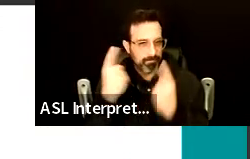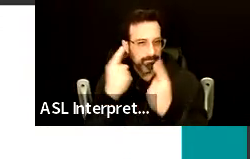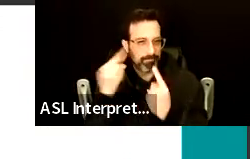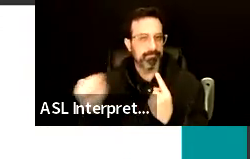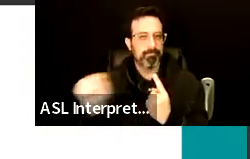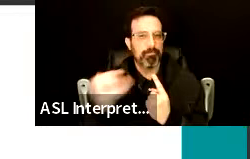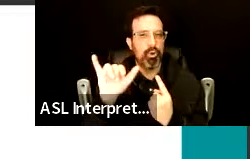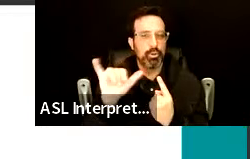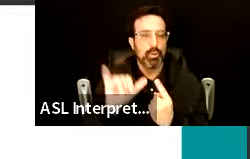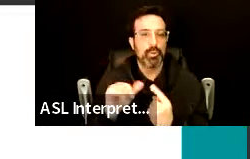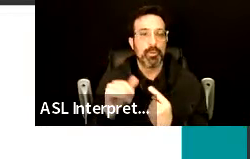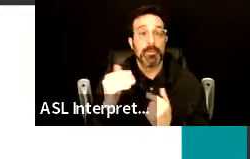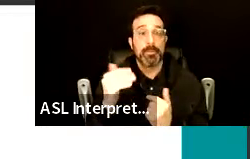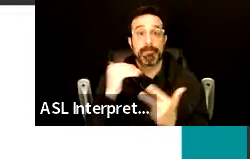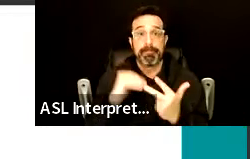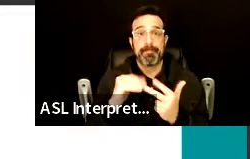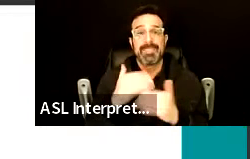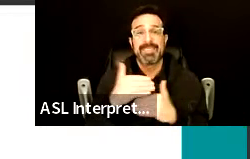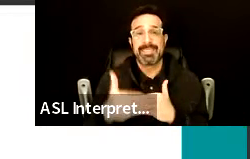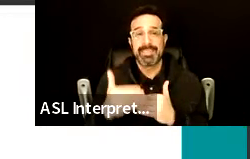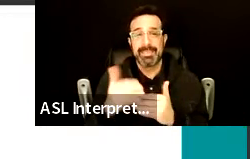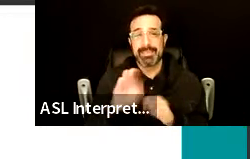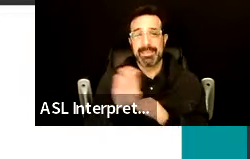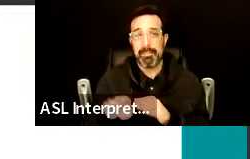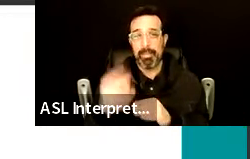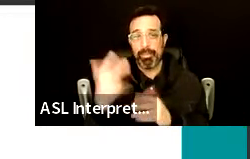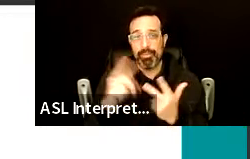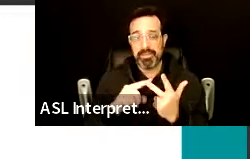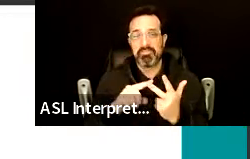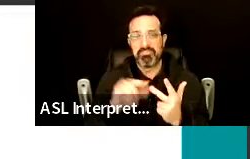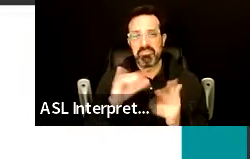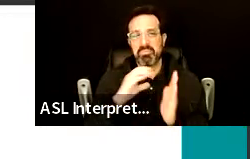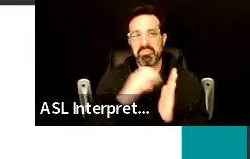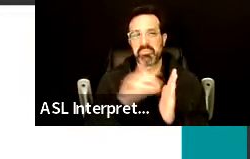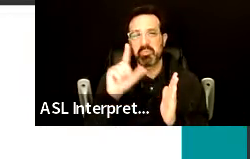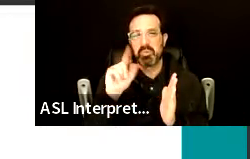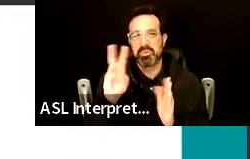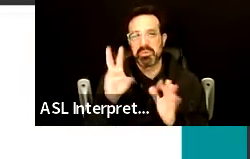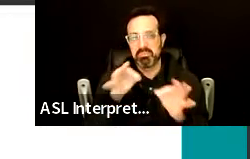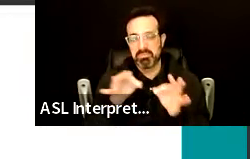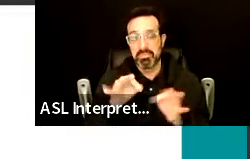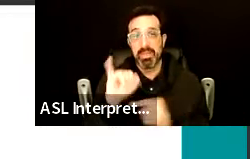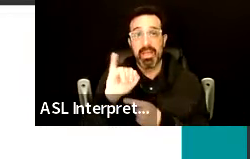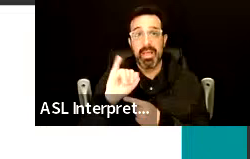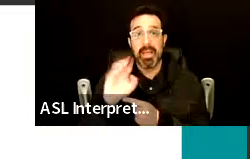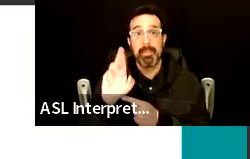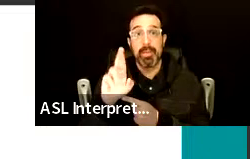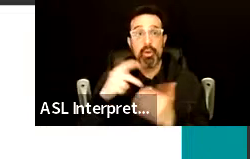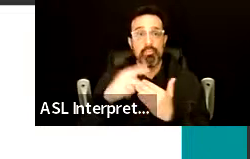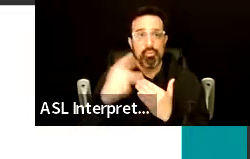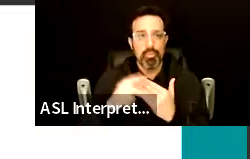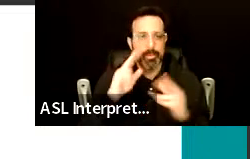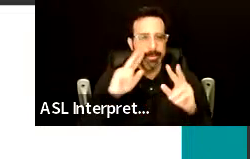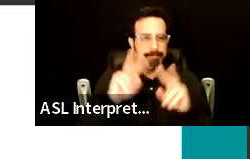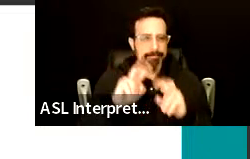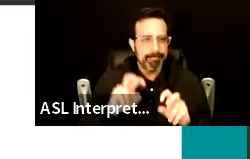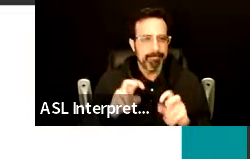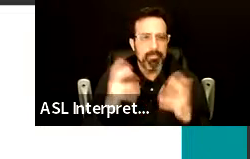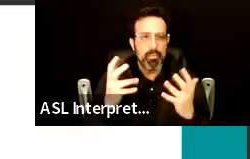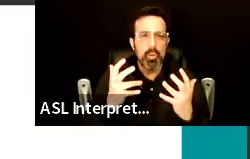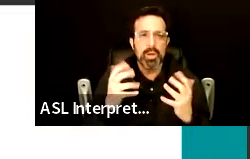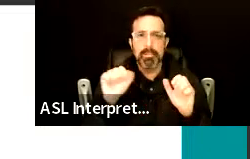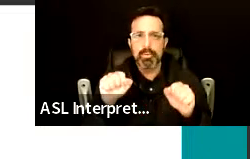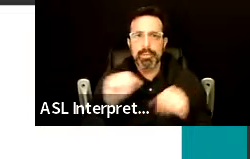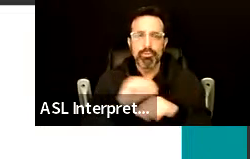And then in step 3, as described by the Section 106 process, the IBR program next assessed potential effects